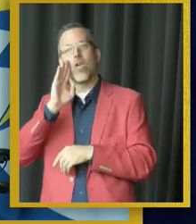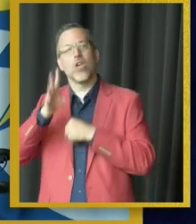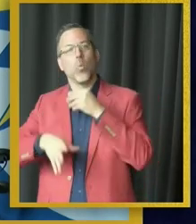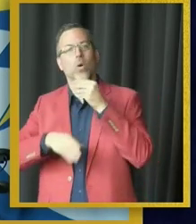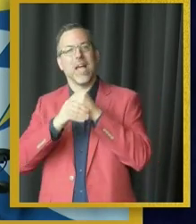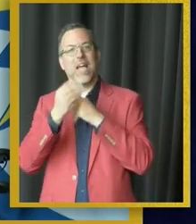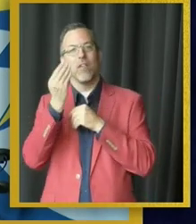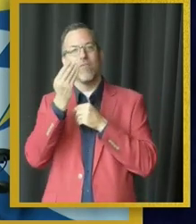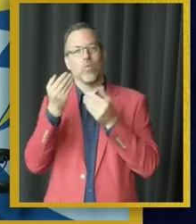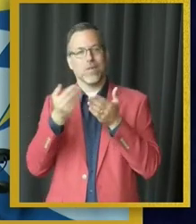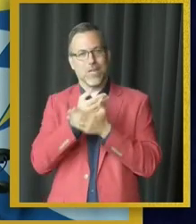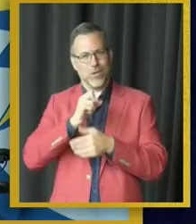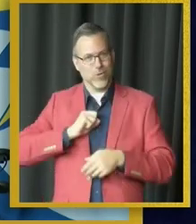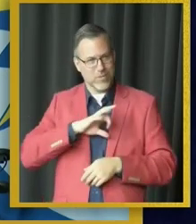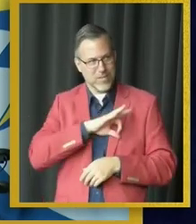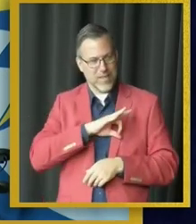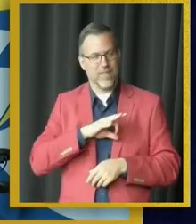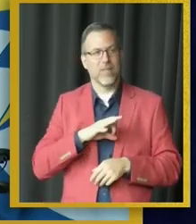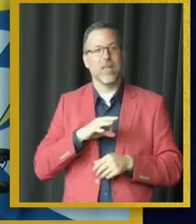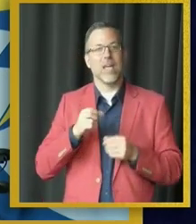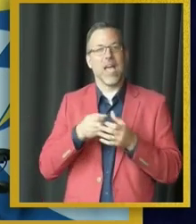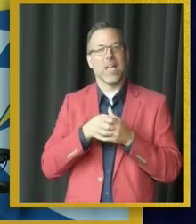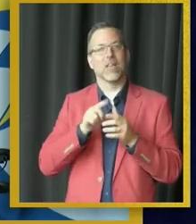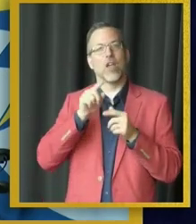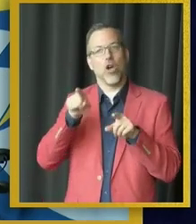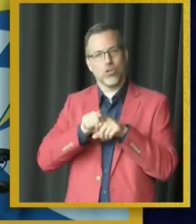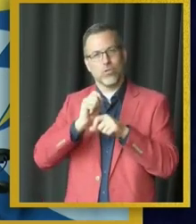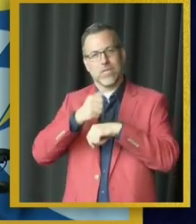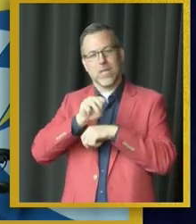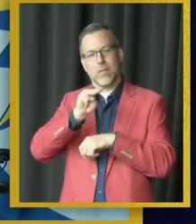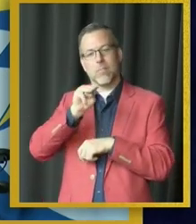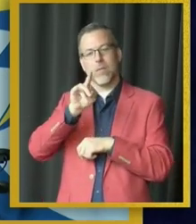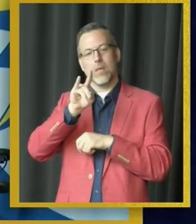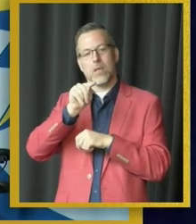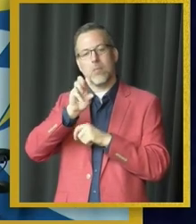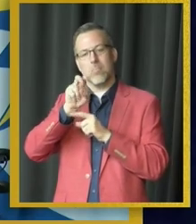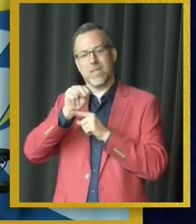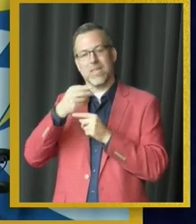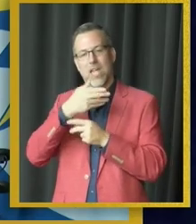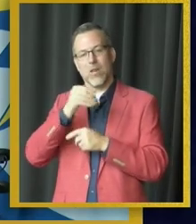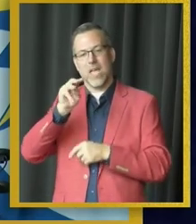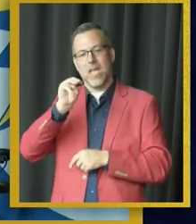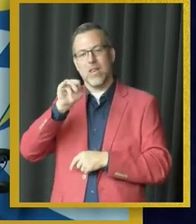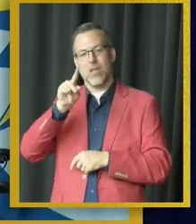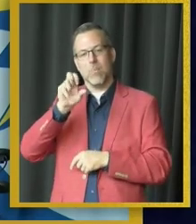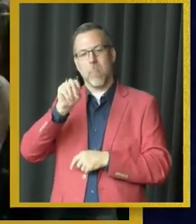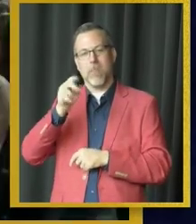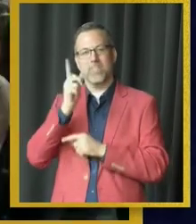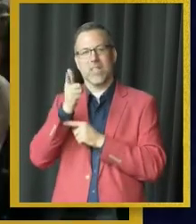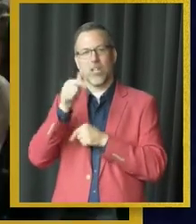new positions and expanding to the Midtown, Hills, and Madison precincts later this year.